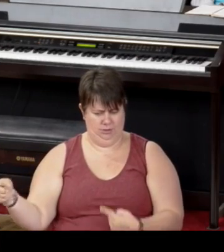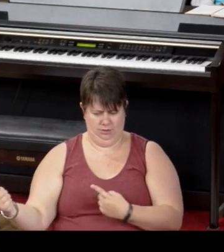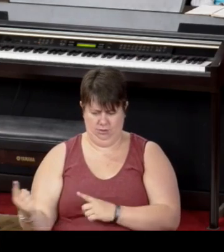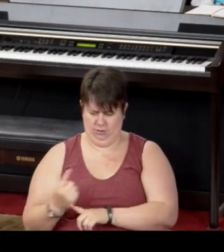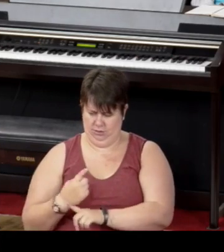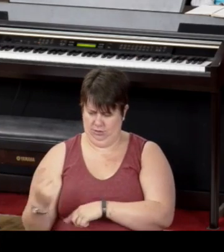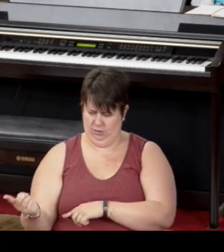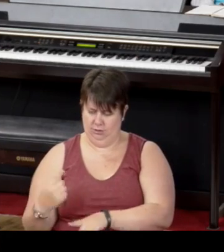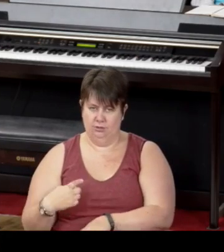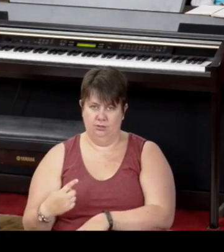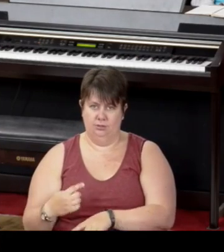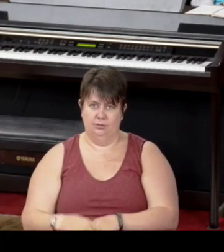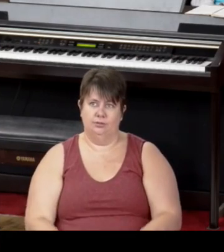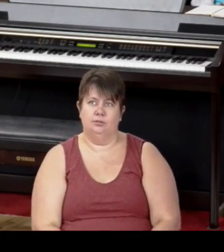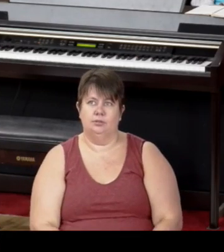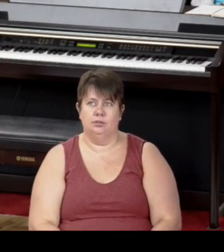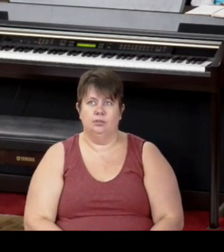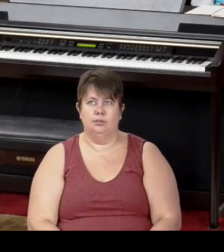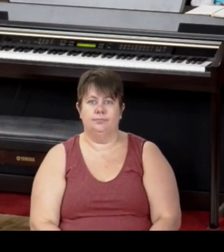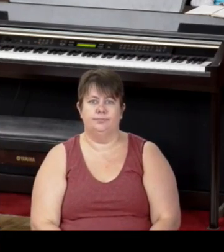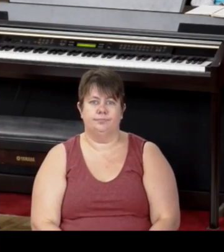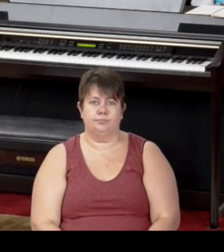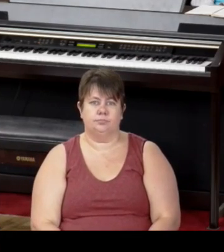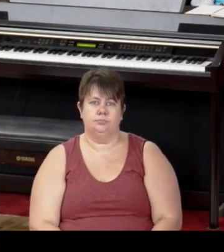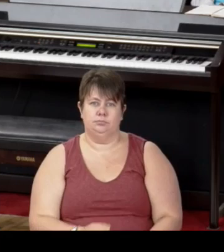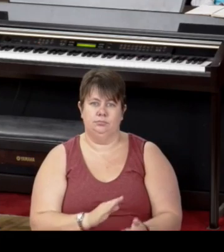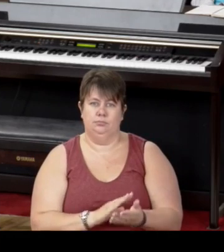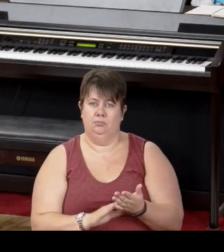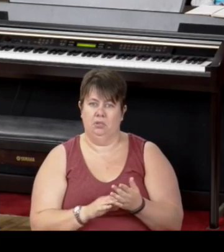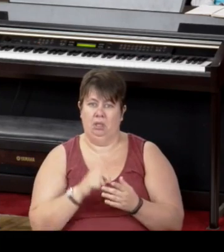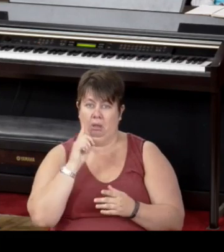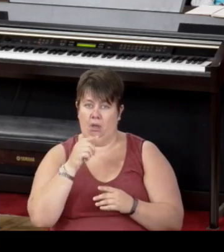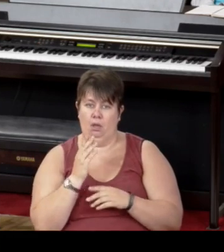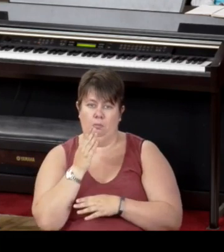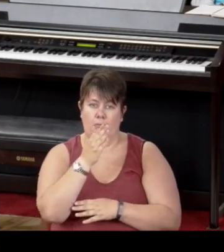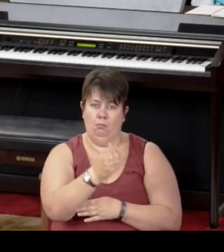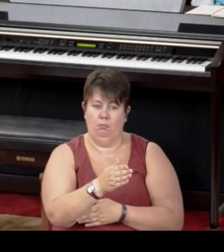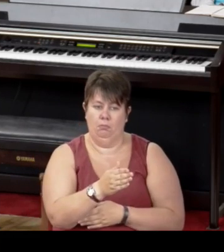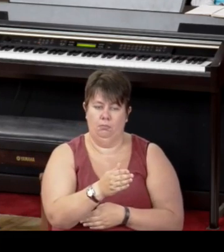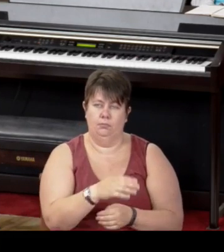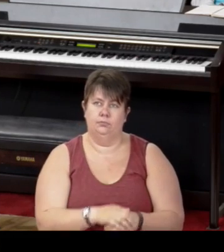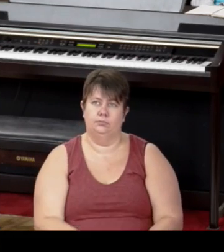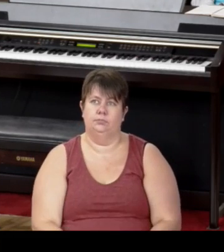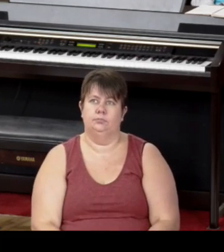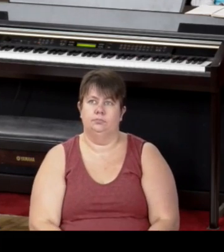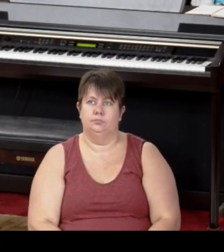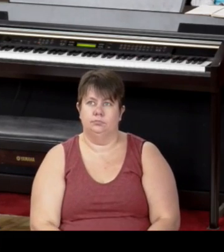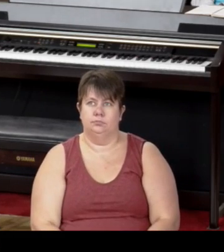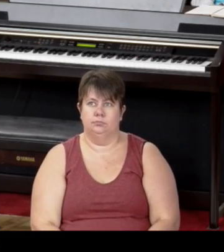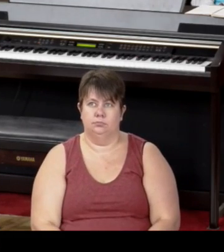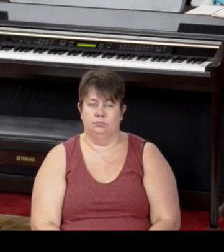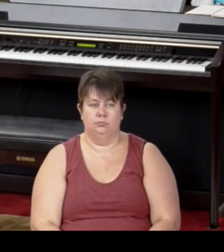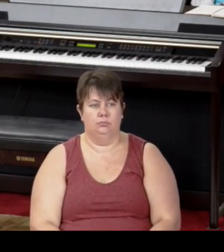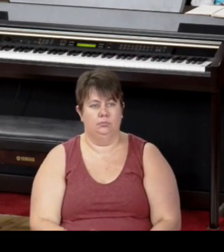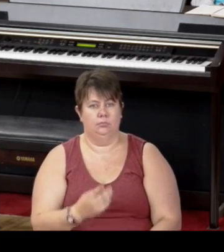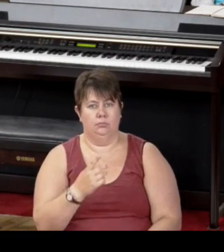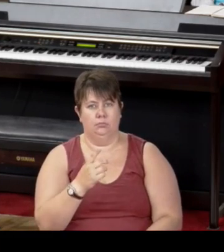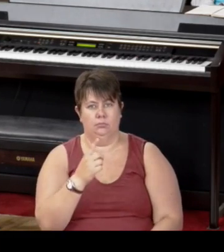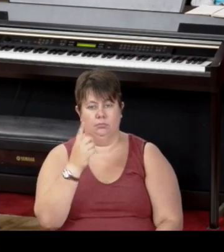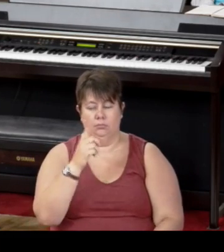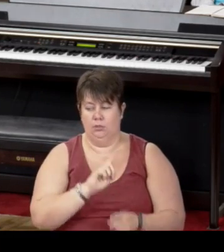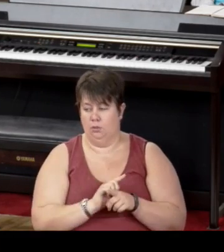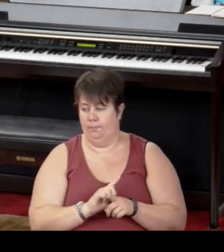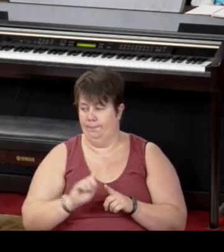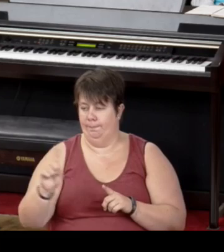Balaam was unable to curse the people of Israel in the end. He was prevented from doing it by God. And so he went back to the